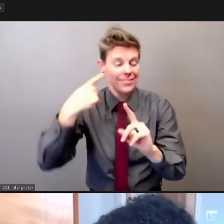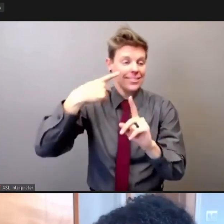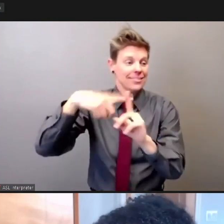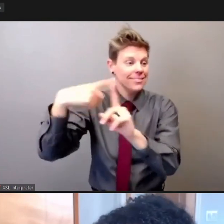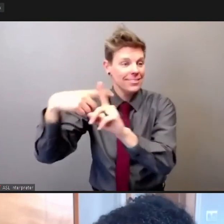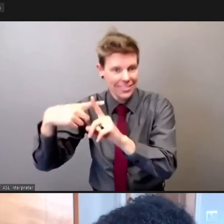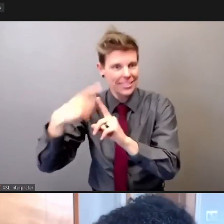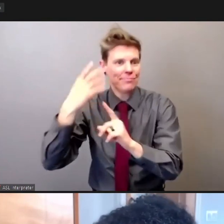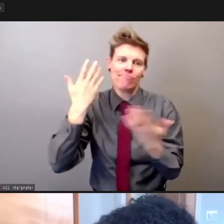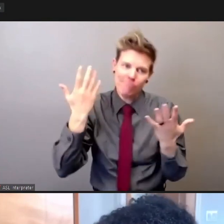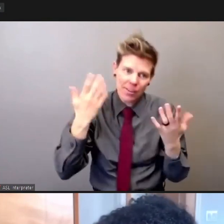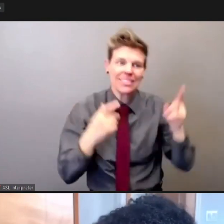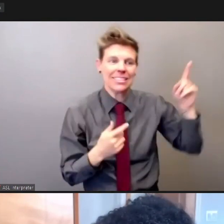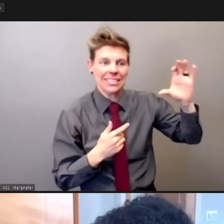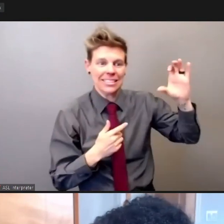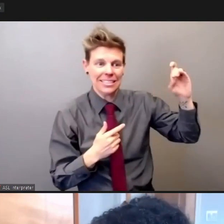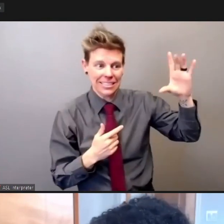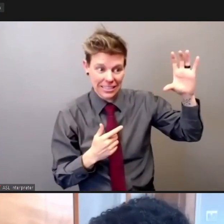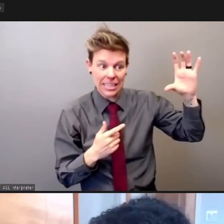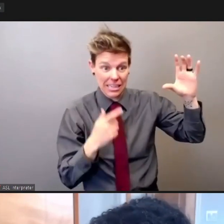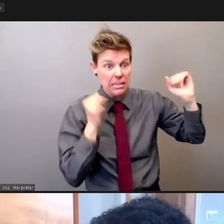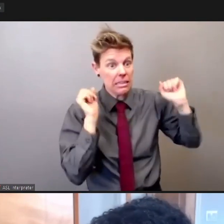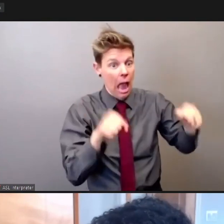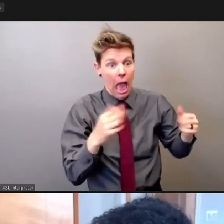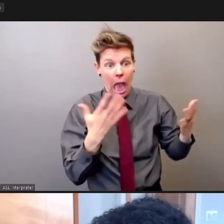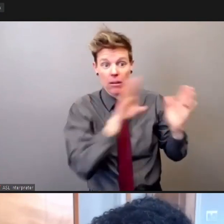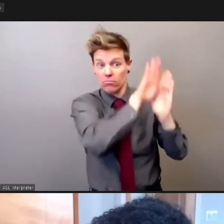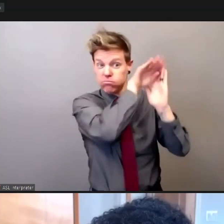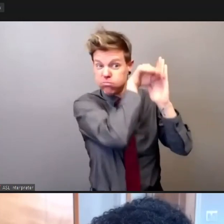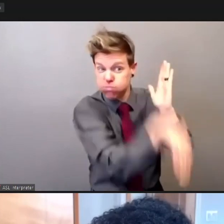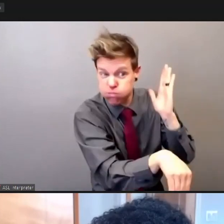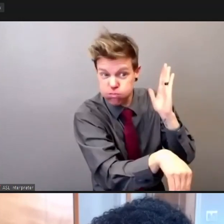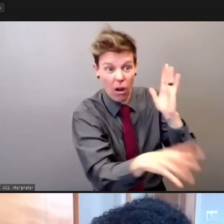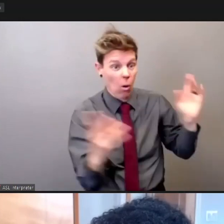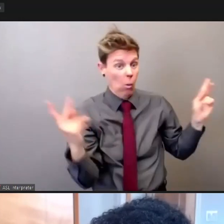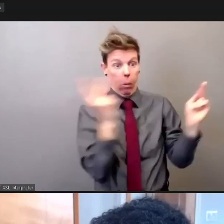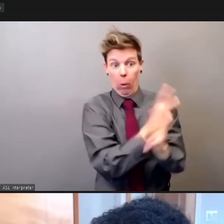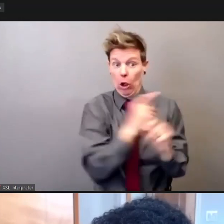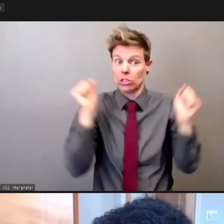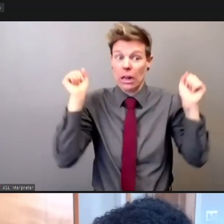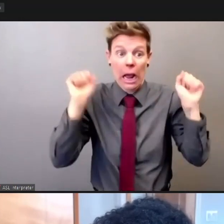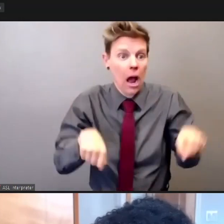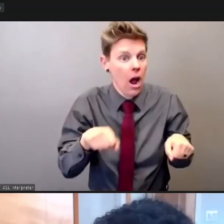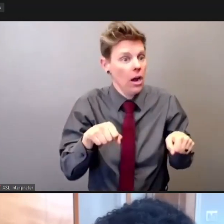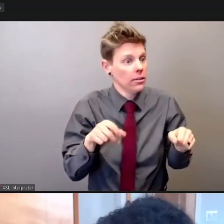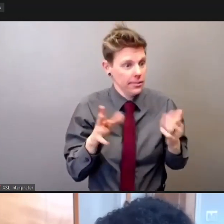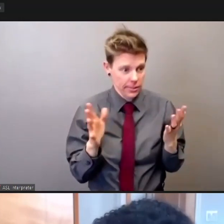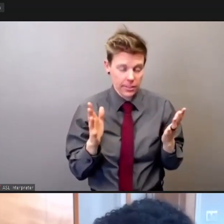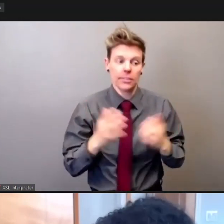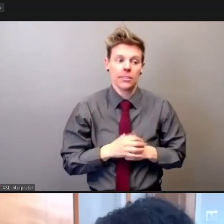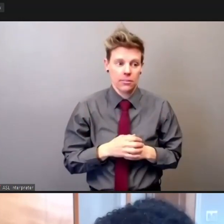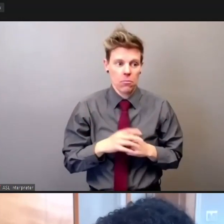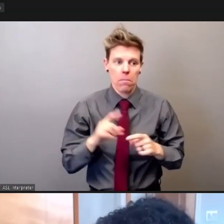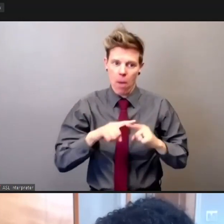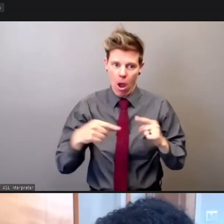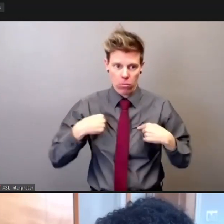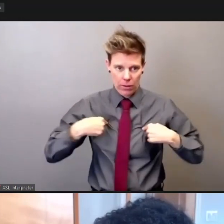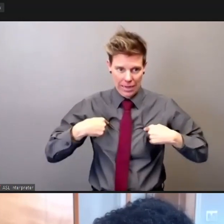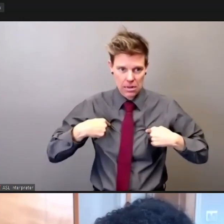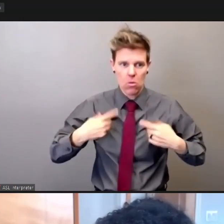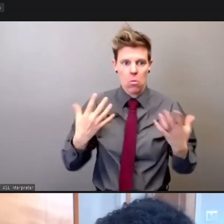be coming. What is the best line of defense? Good public health practices. And